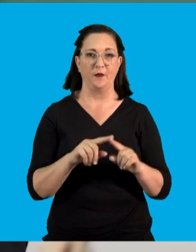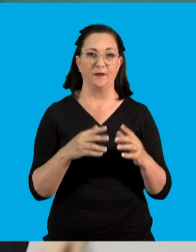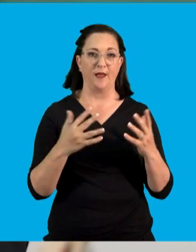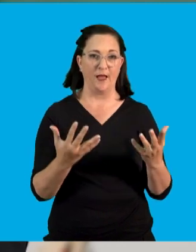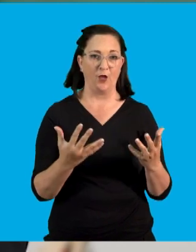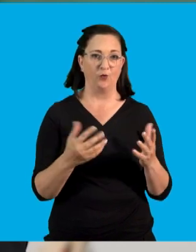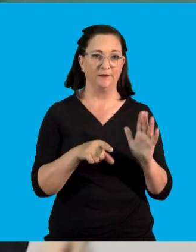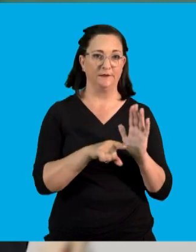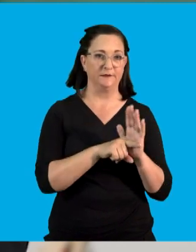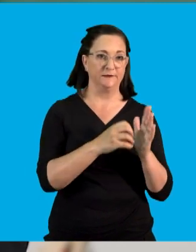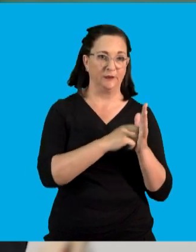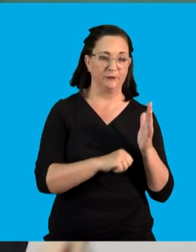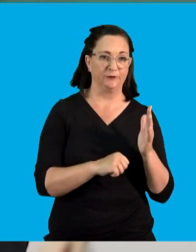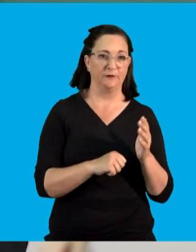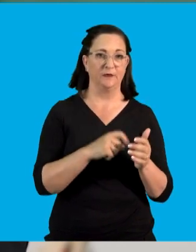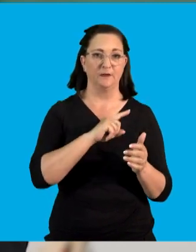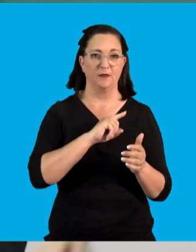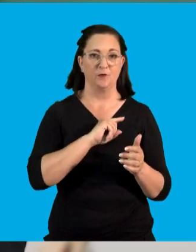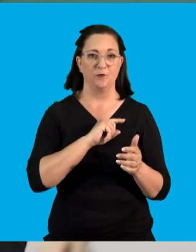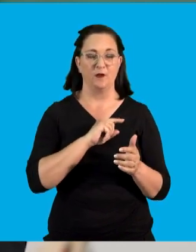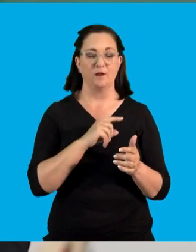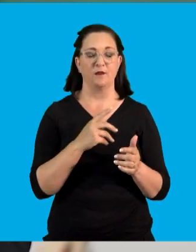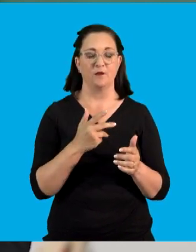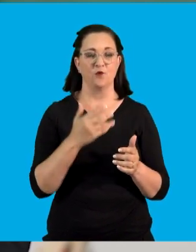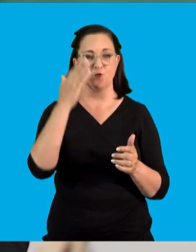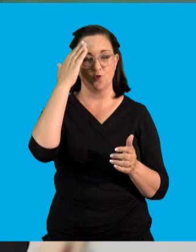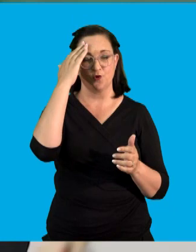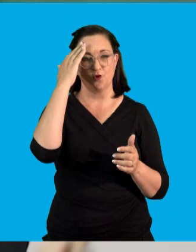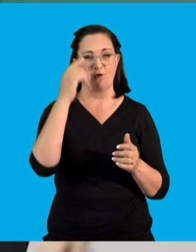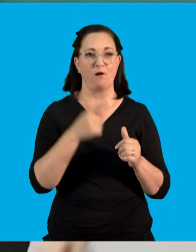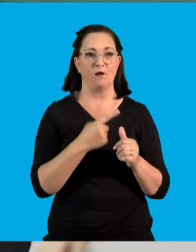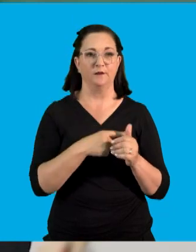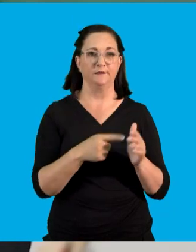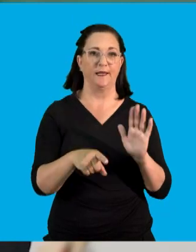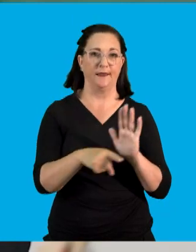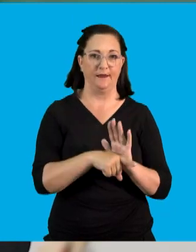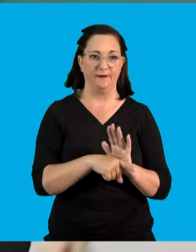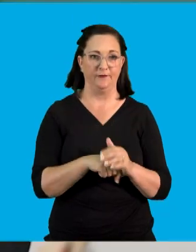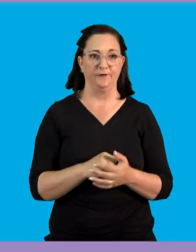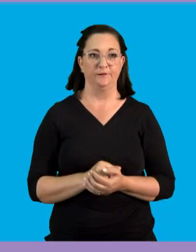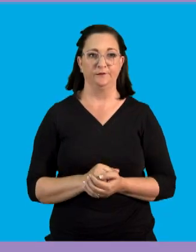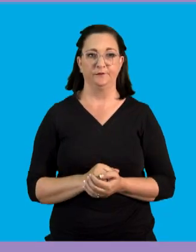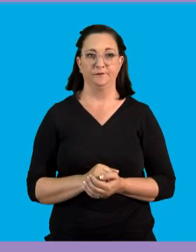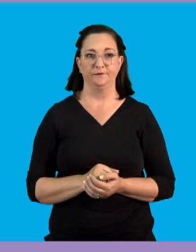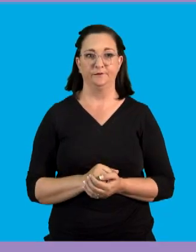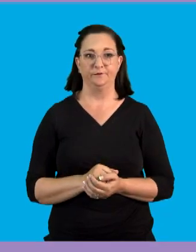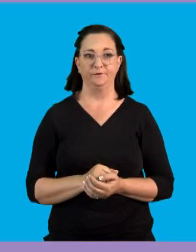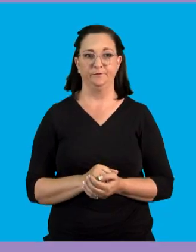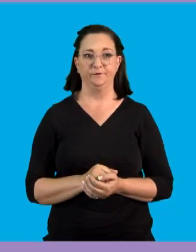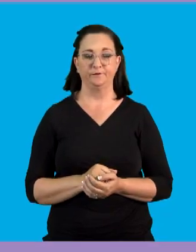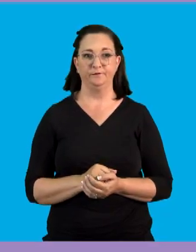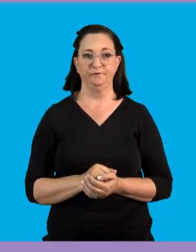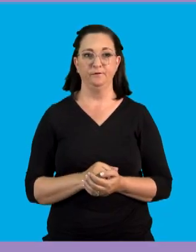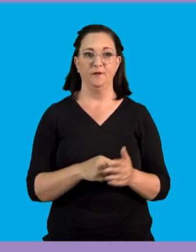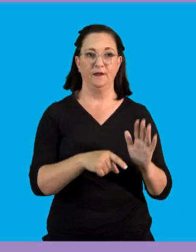subtract bigger numbers from smaller numbers. Firstly, we know that our answer is going to be negative. And